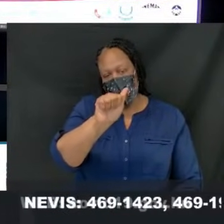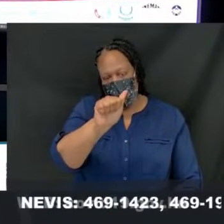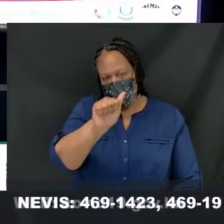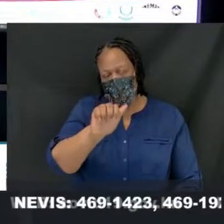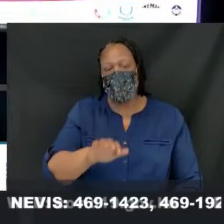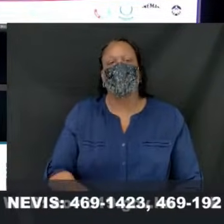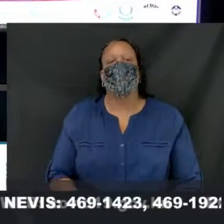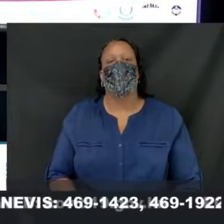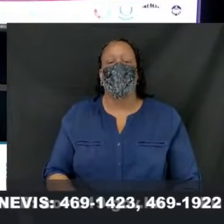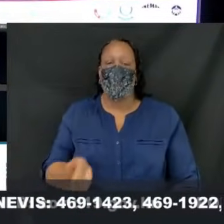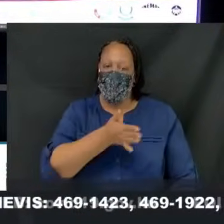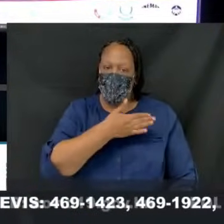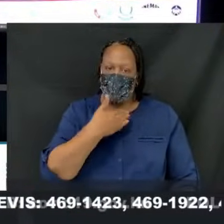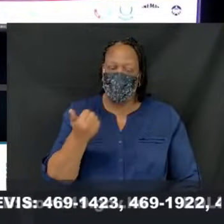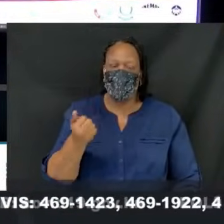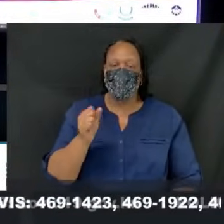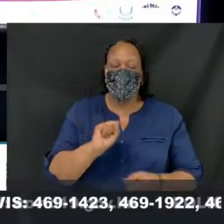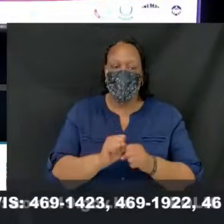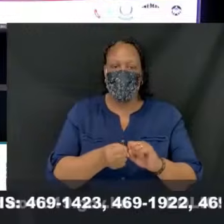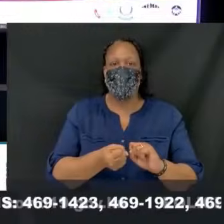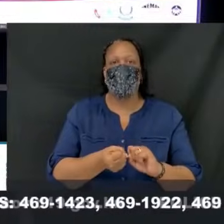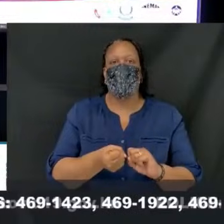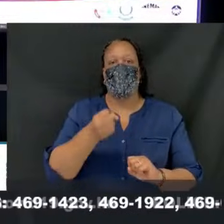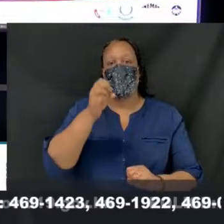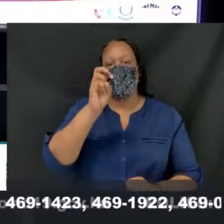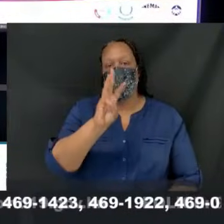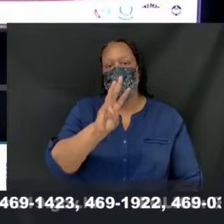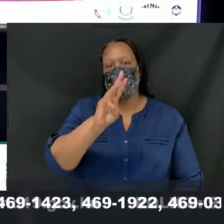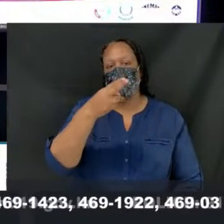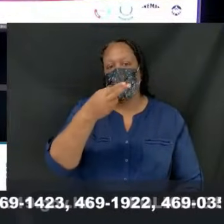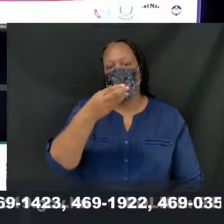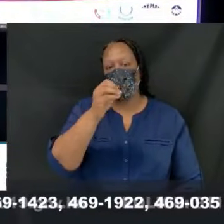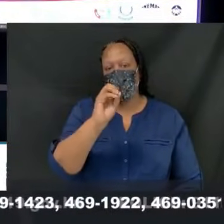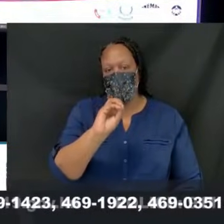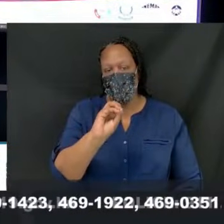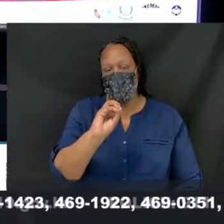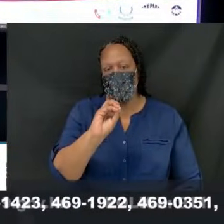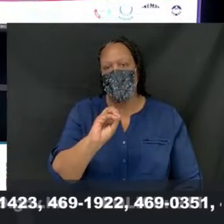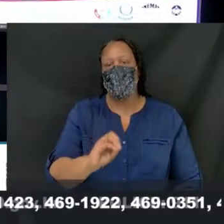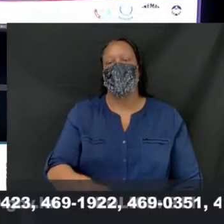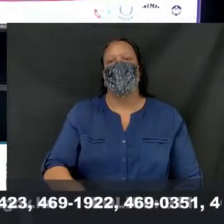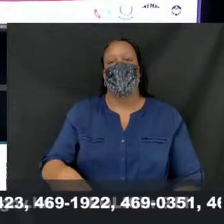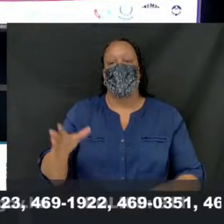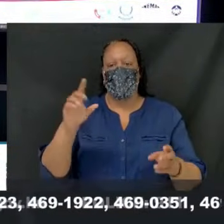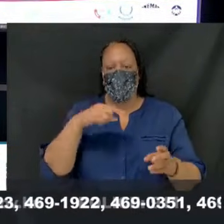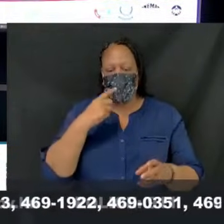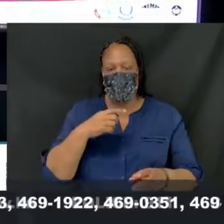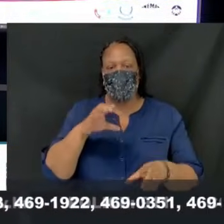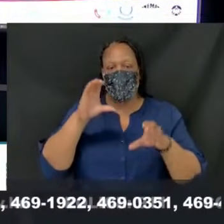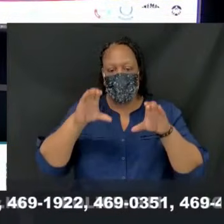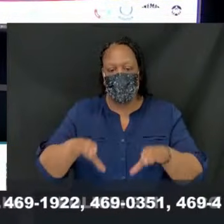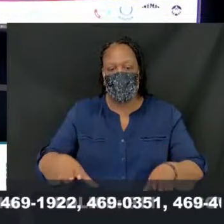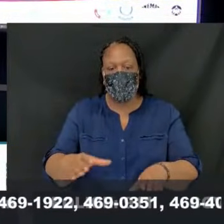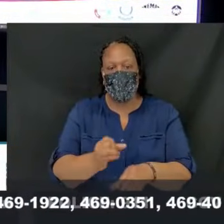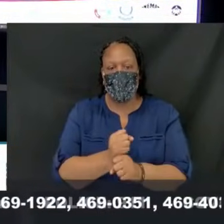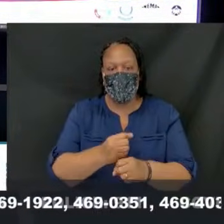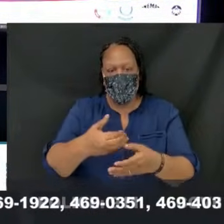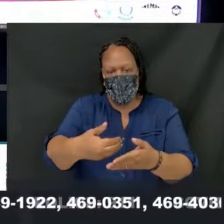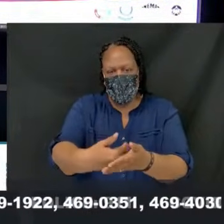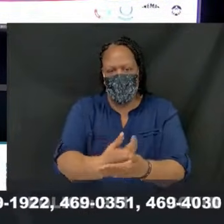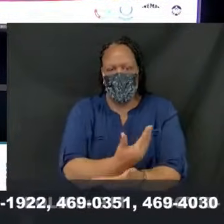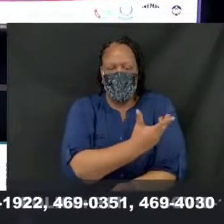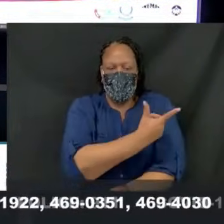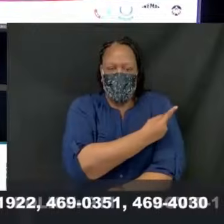vaccine for malaria just today. And that is a big announcement. So vaccines